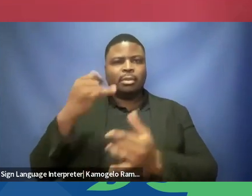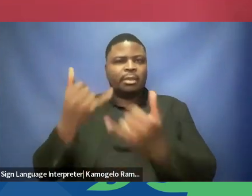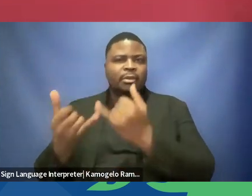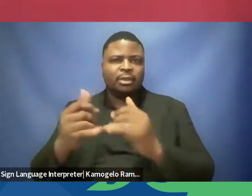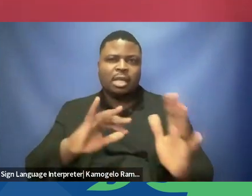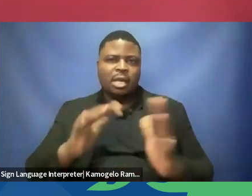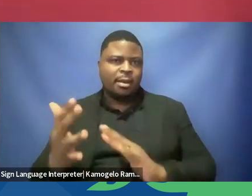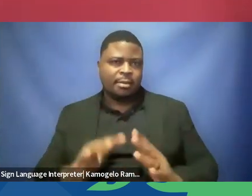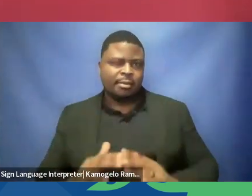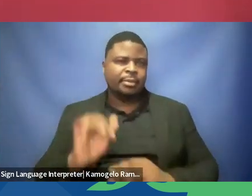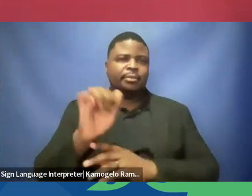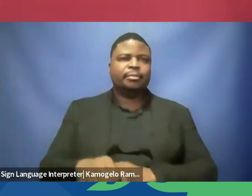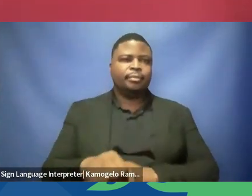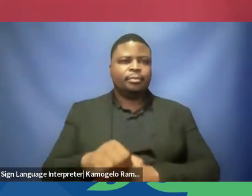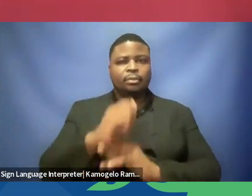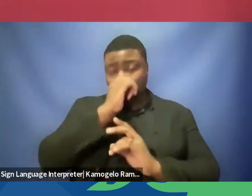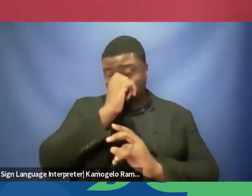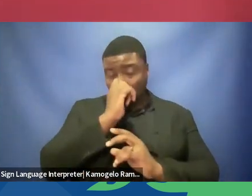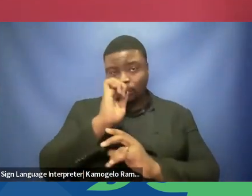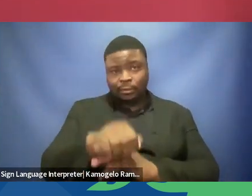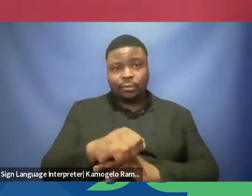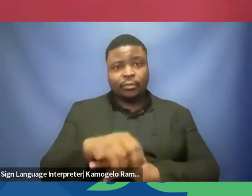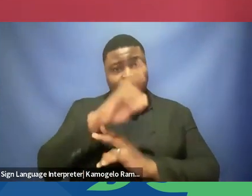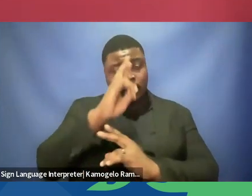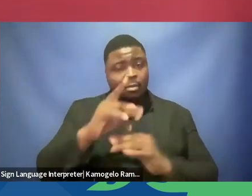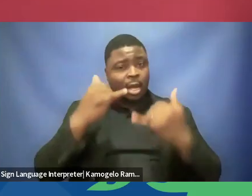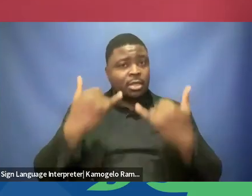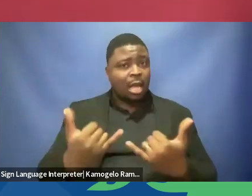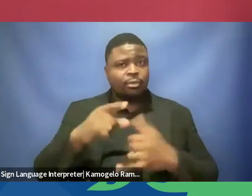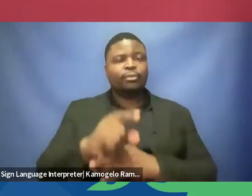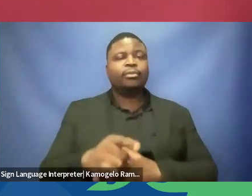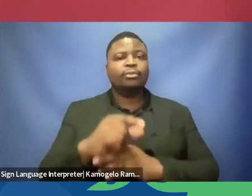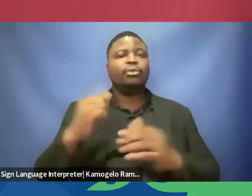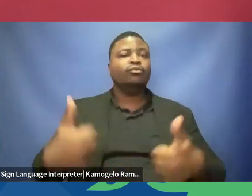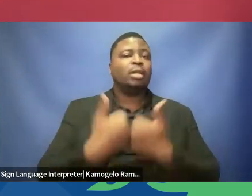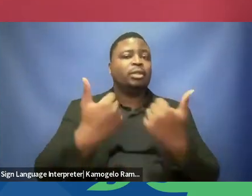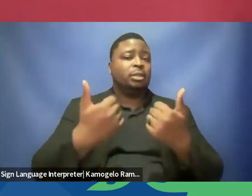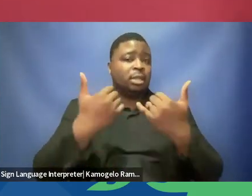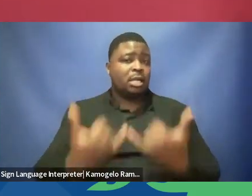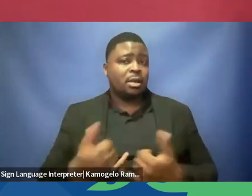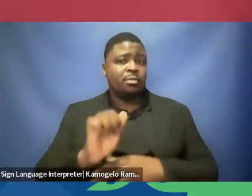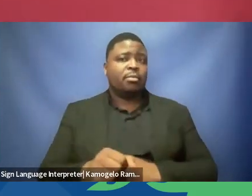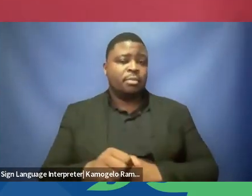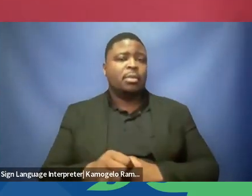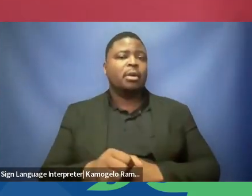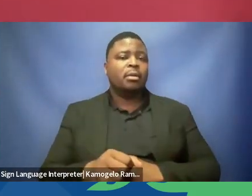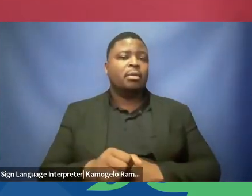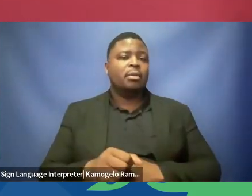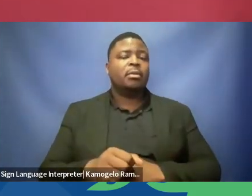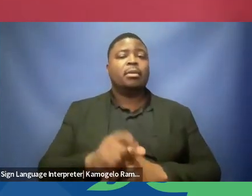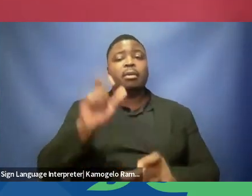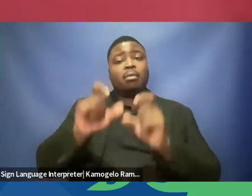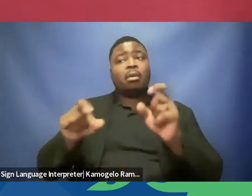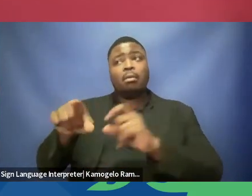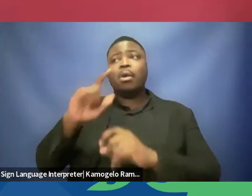And these were developed in light of a current gap of locally appropriate guidance